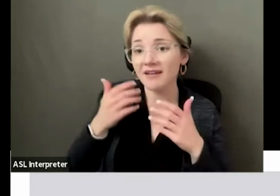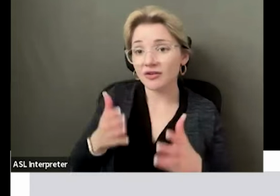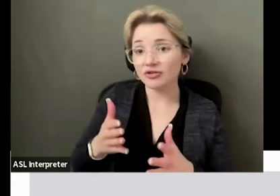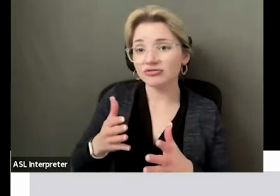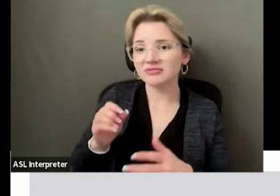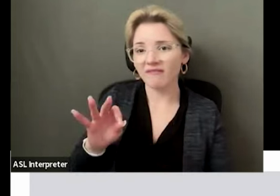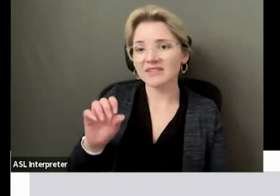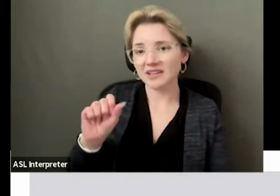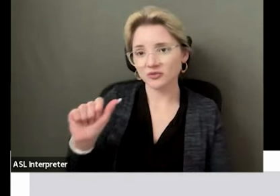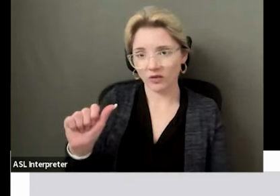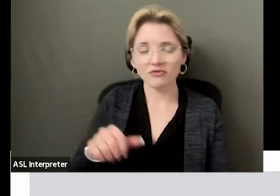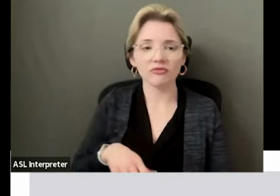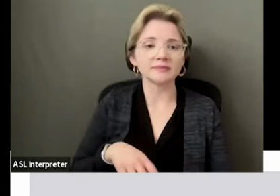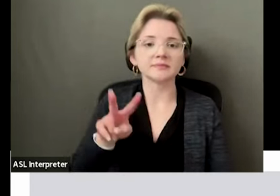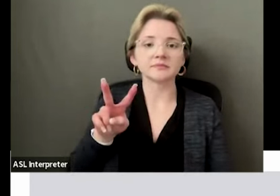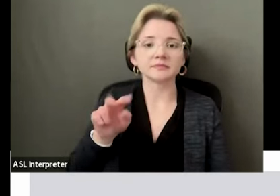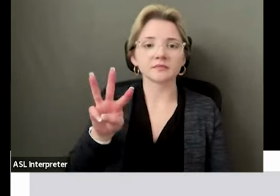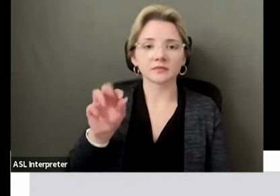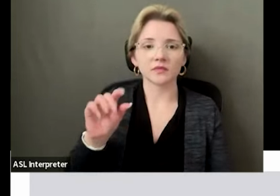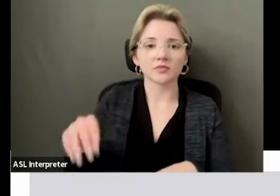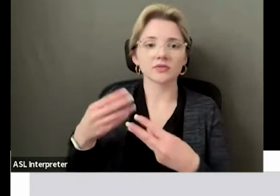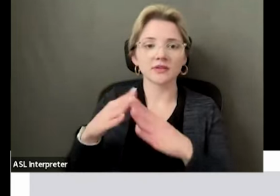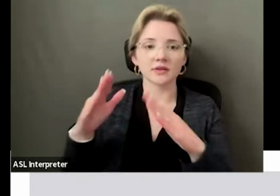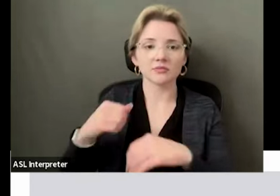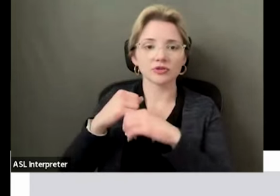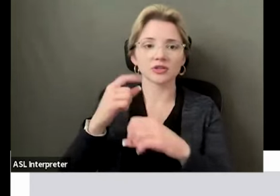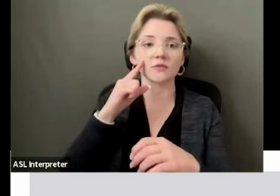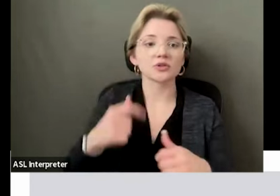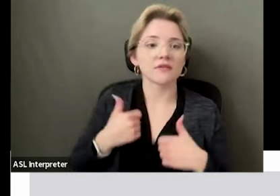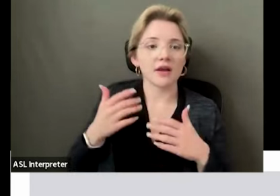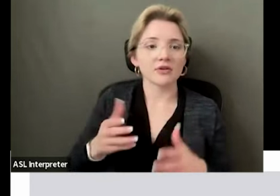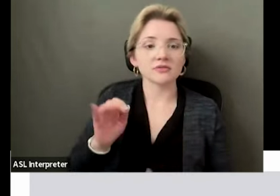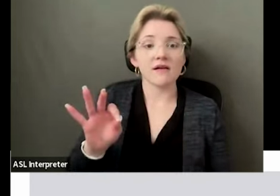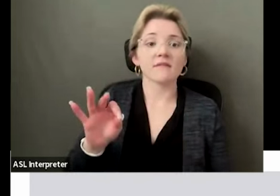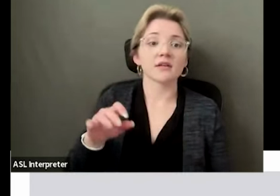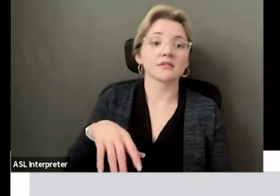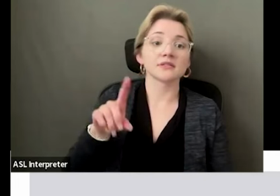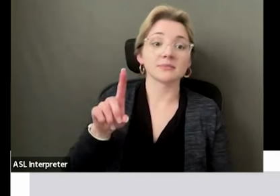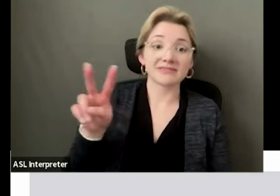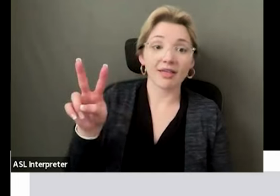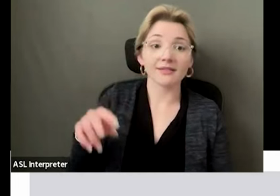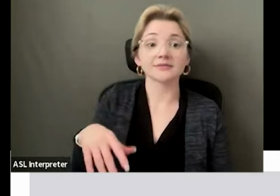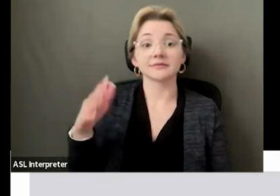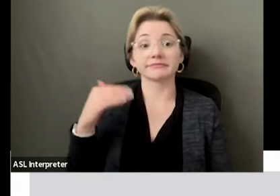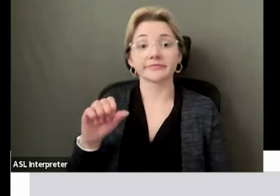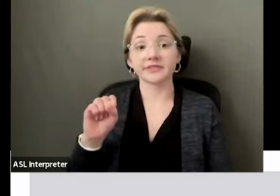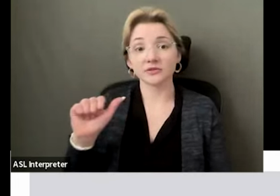But generally, VAWA provides housing protections for survivors of domestic violence, sexual assault,